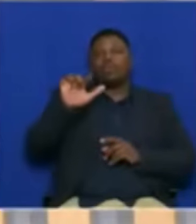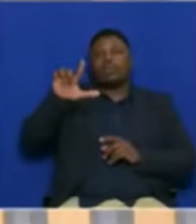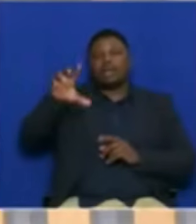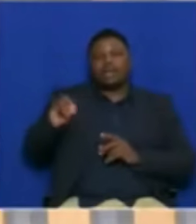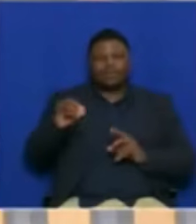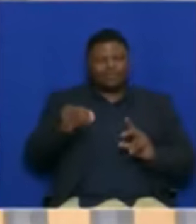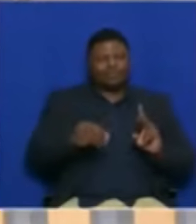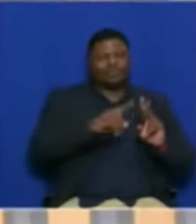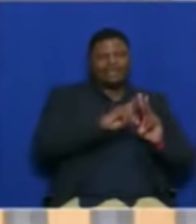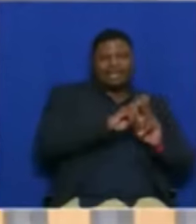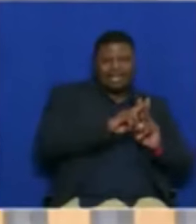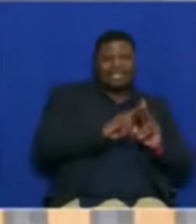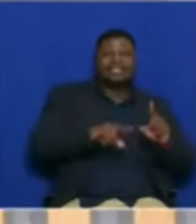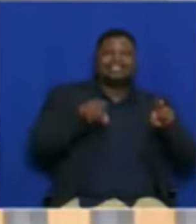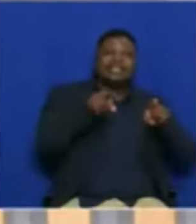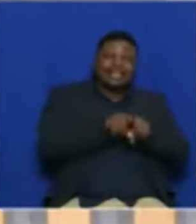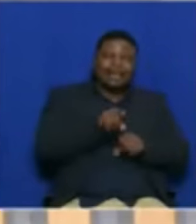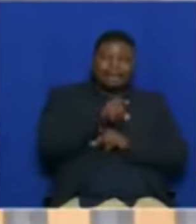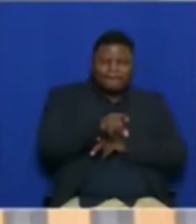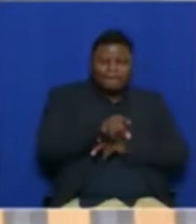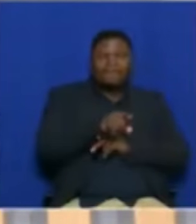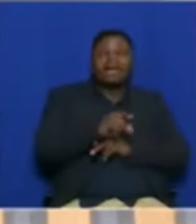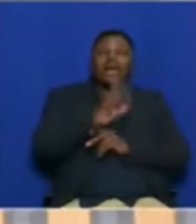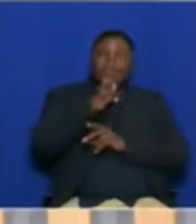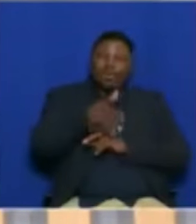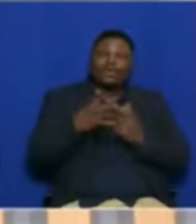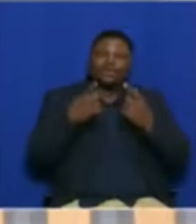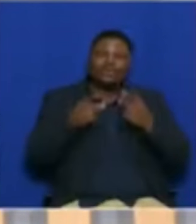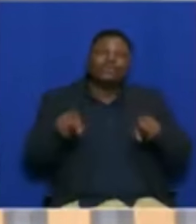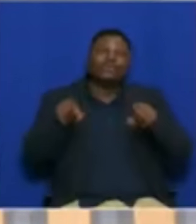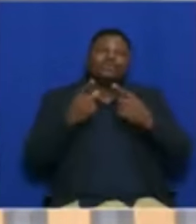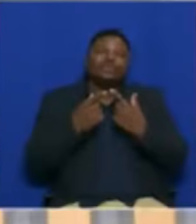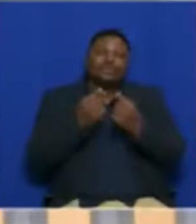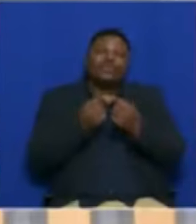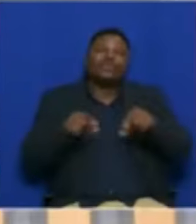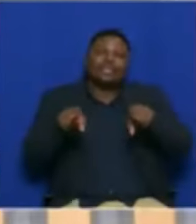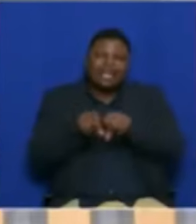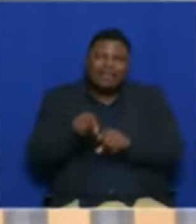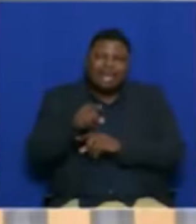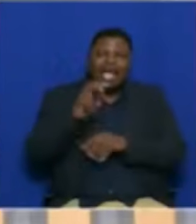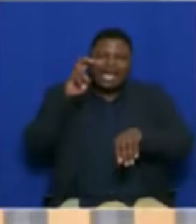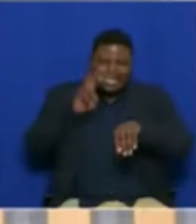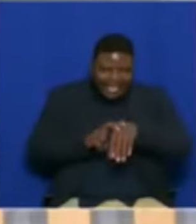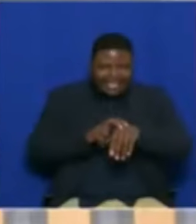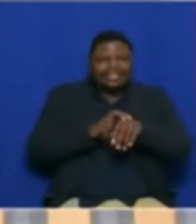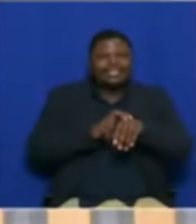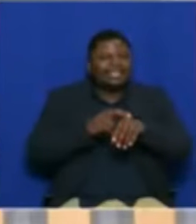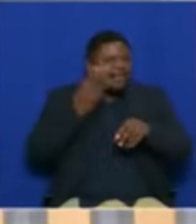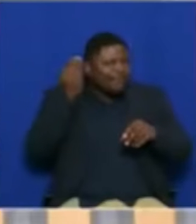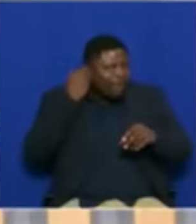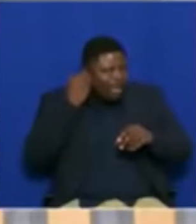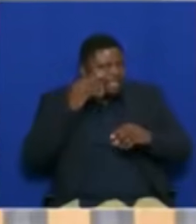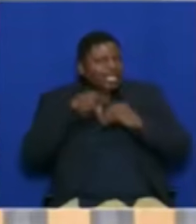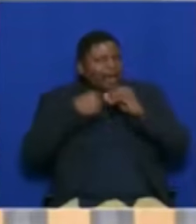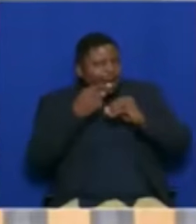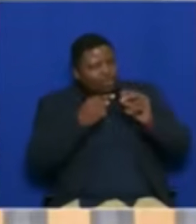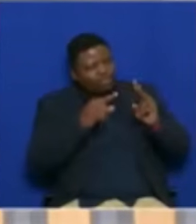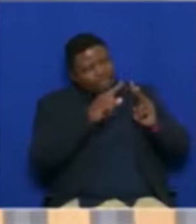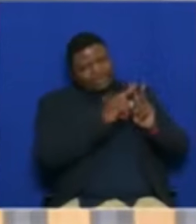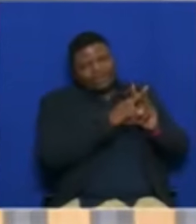remember? Yes. So you would have been the one that says, I require the personnel